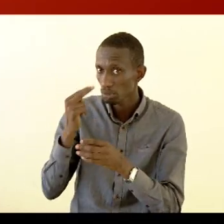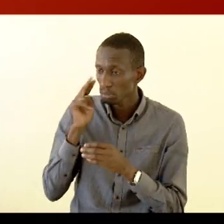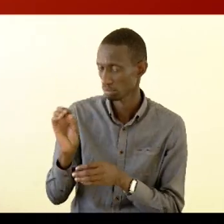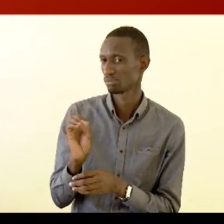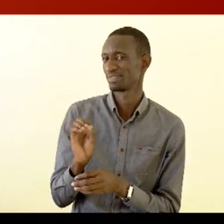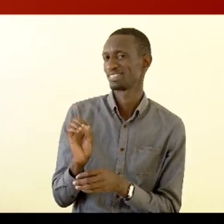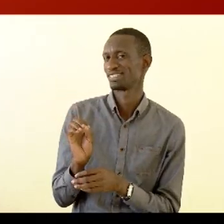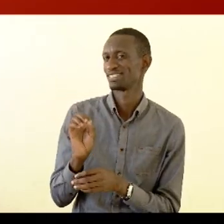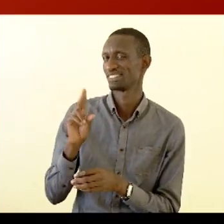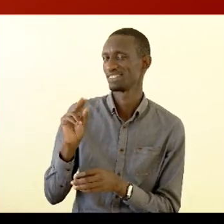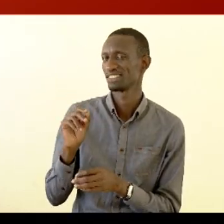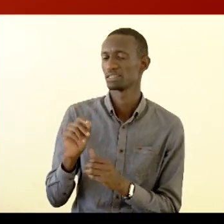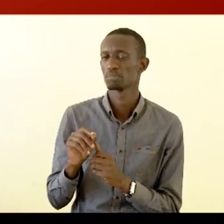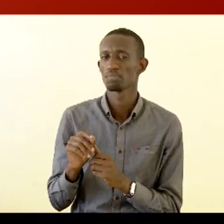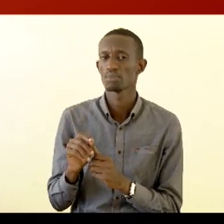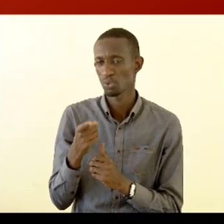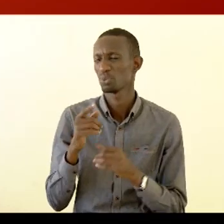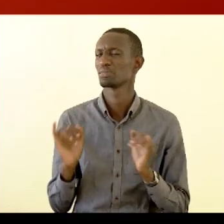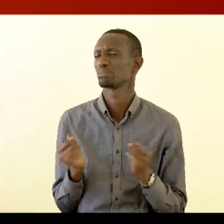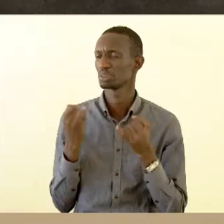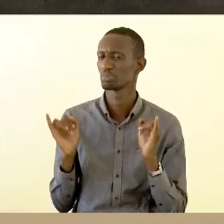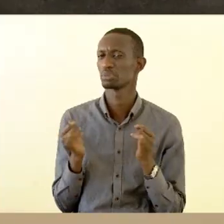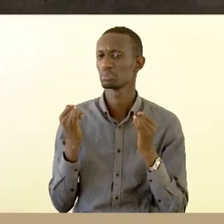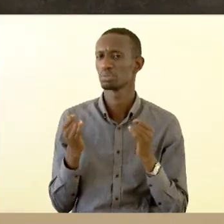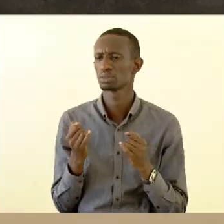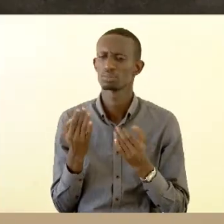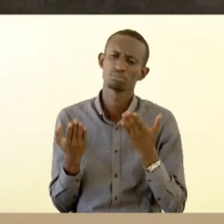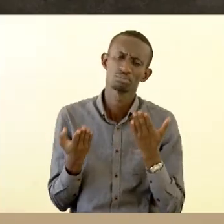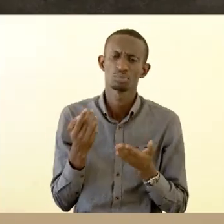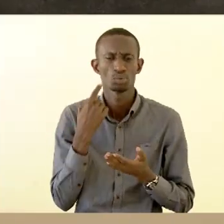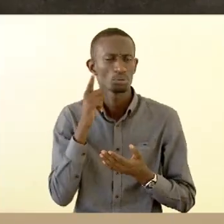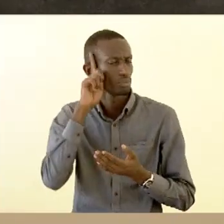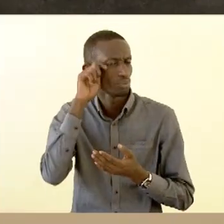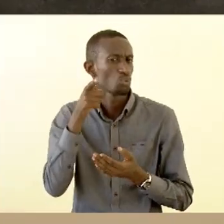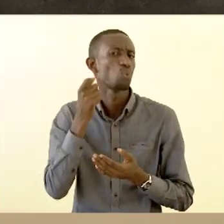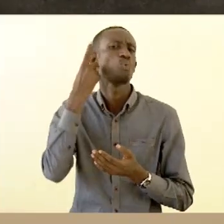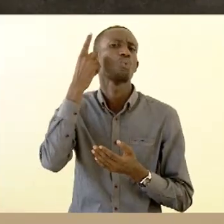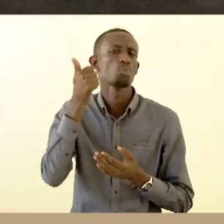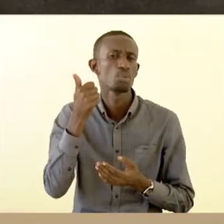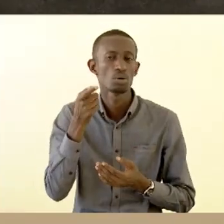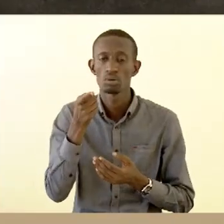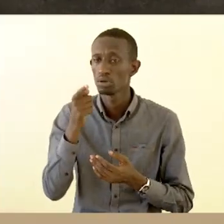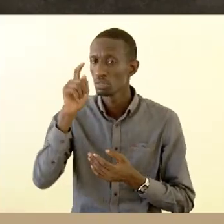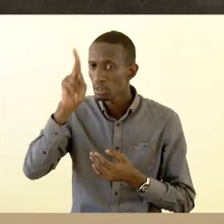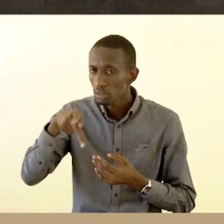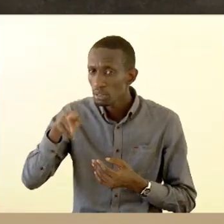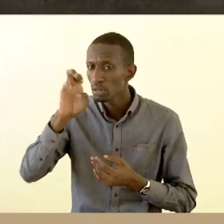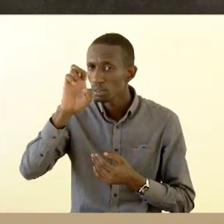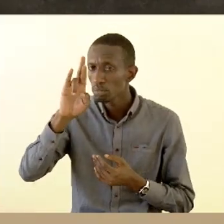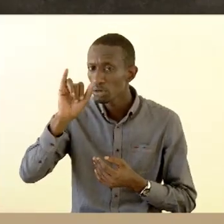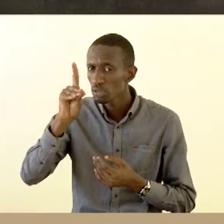You have to test yourself. Check if you have understood everything. So don't use your periodic table for this